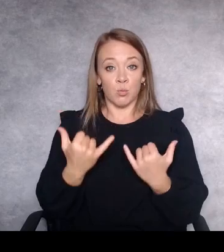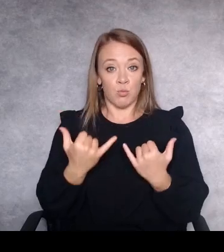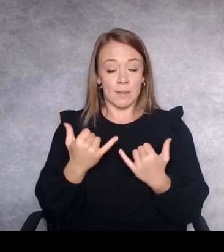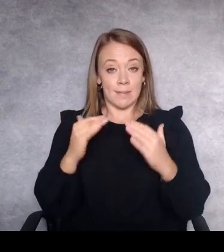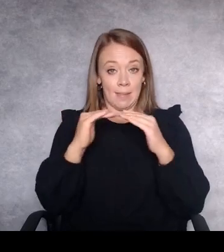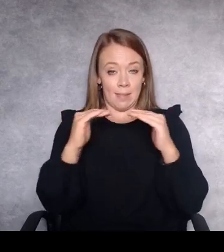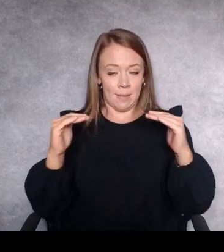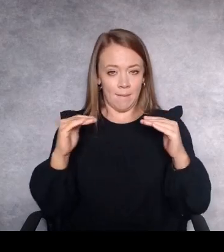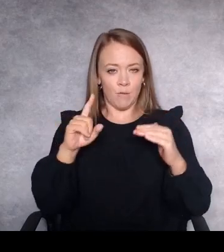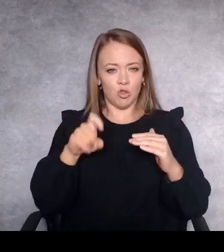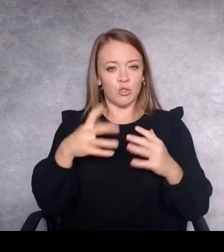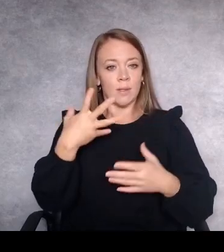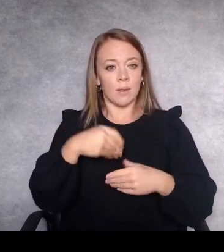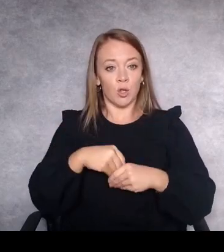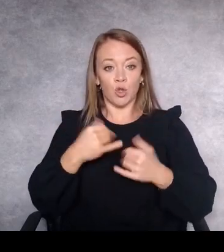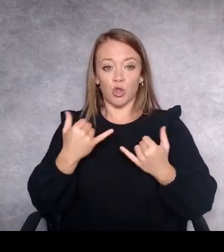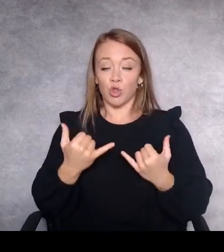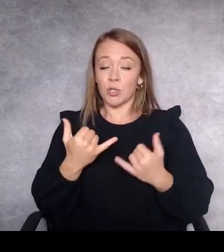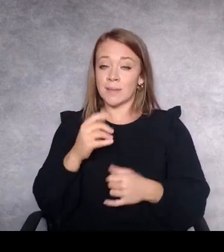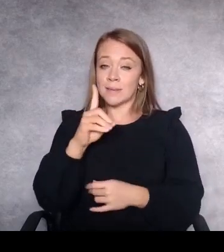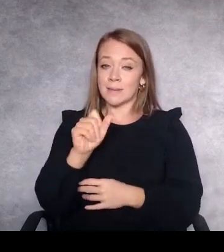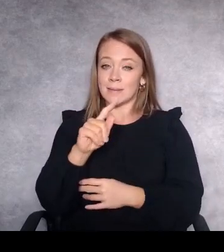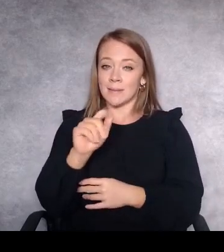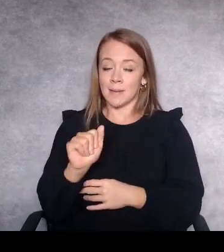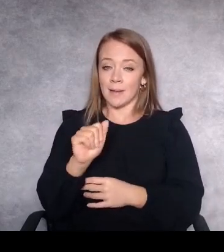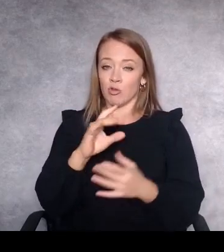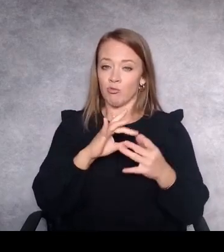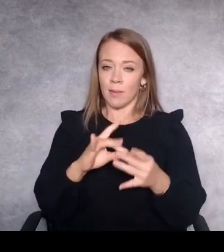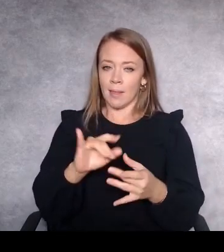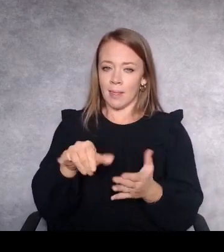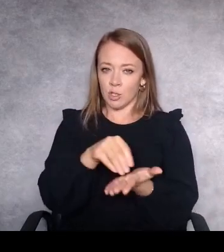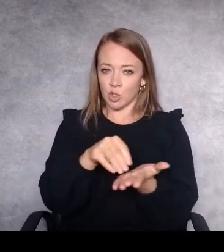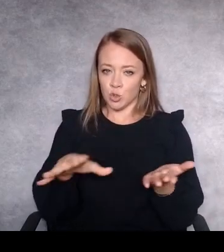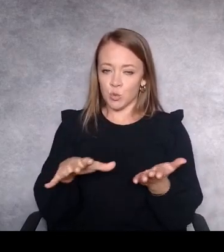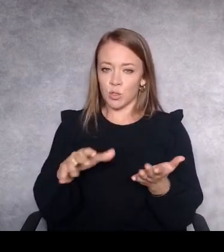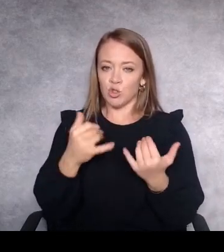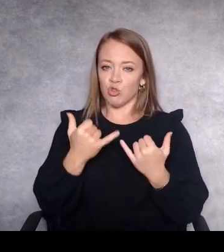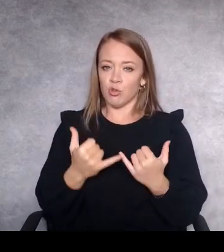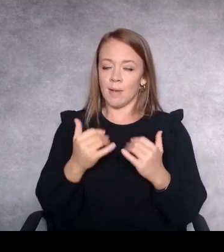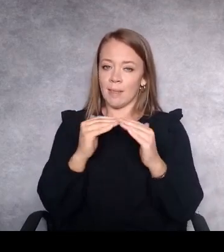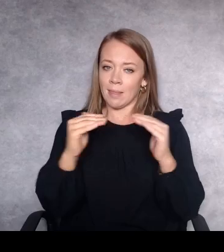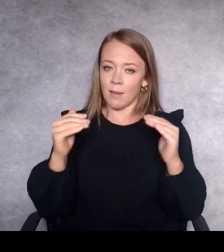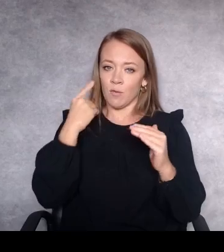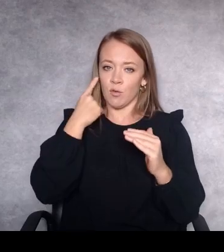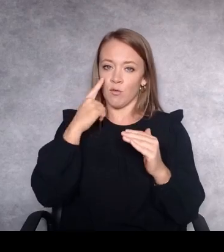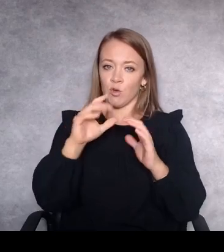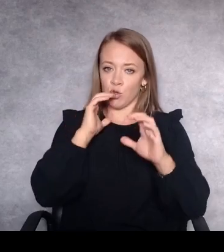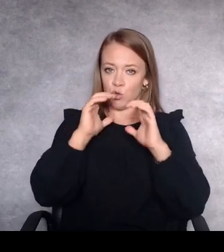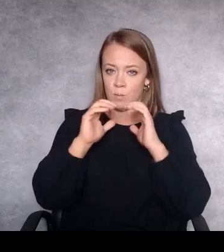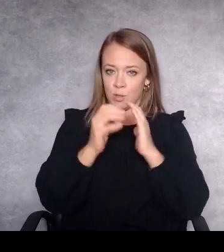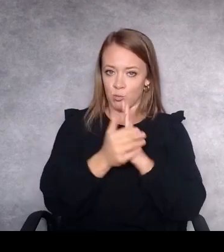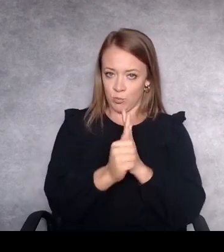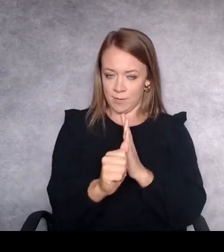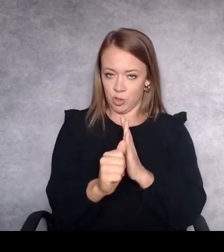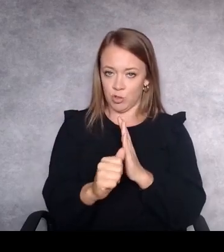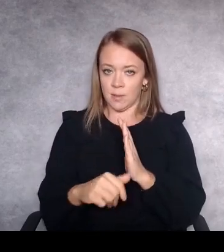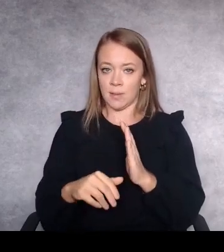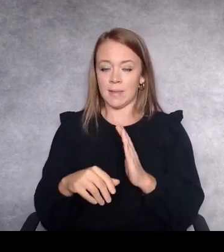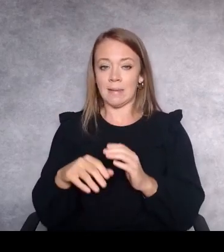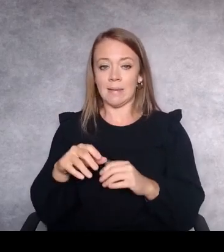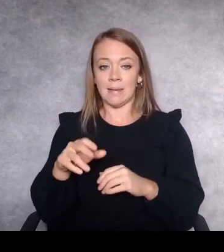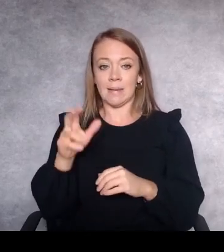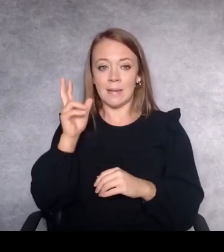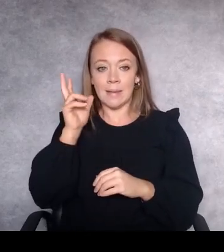The present levels should include current data regarding the student's current level of proficiency in communication, functional